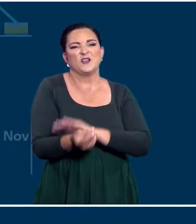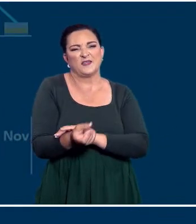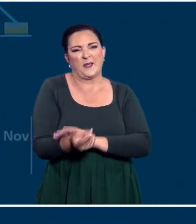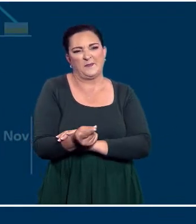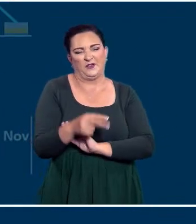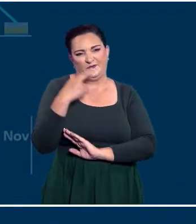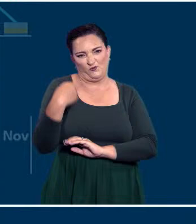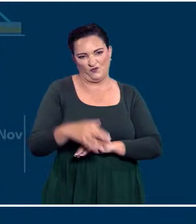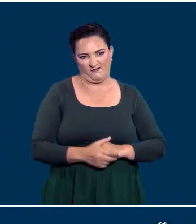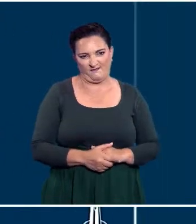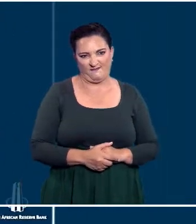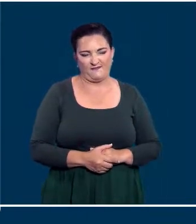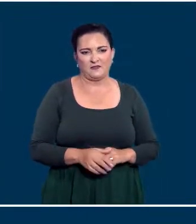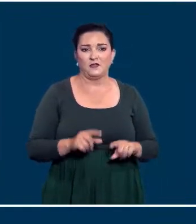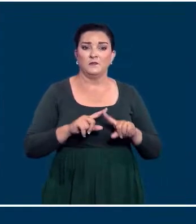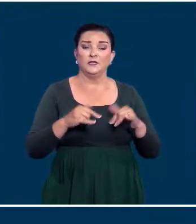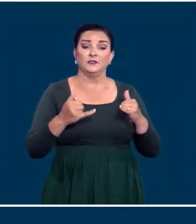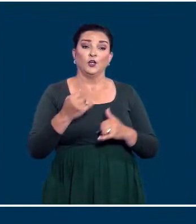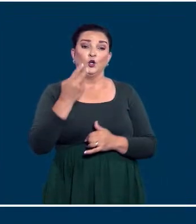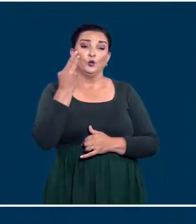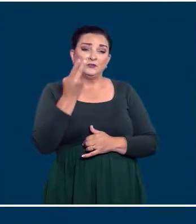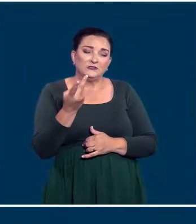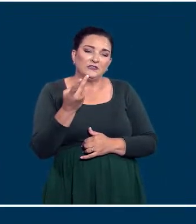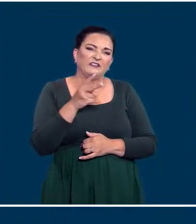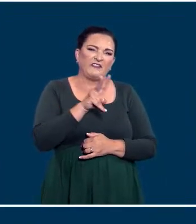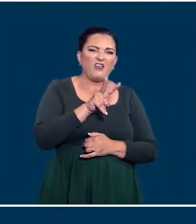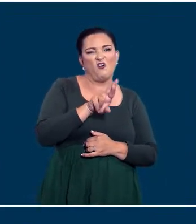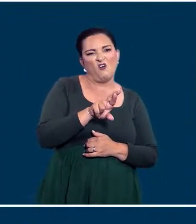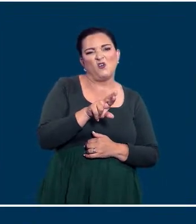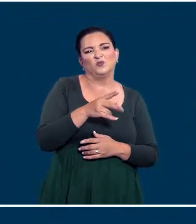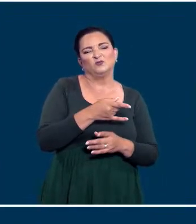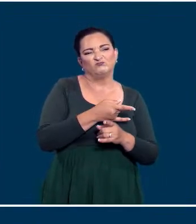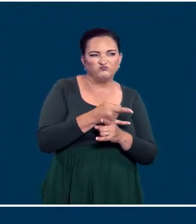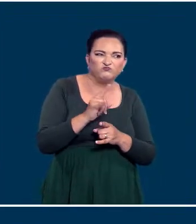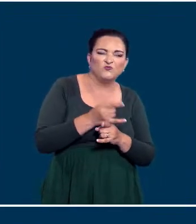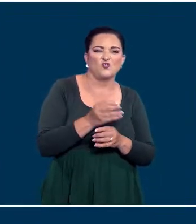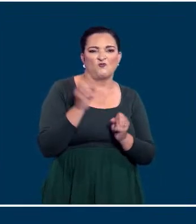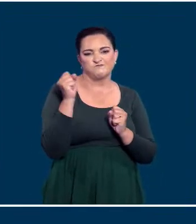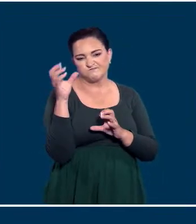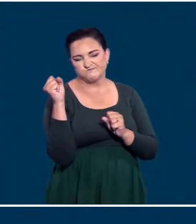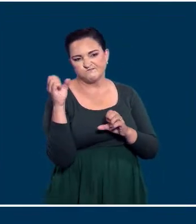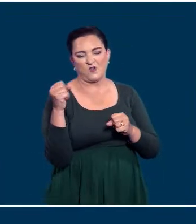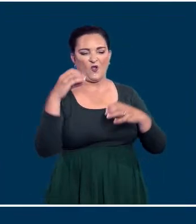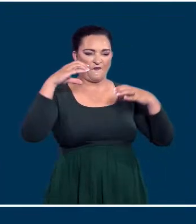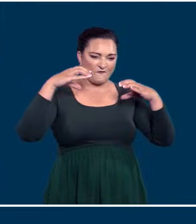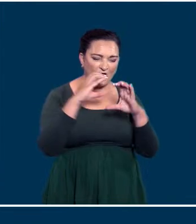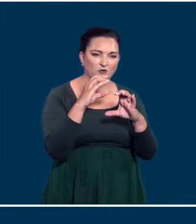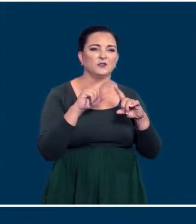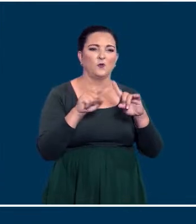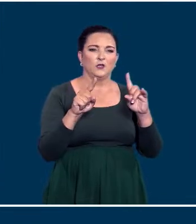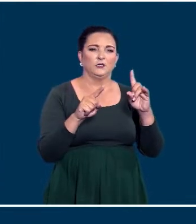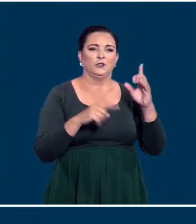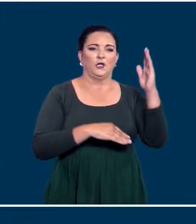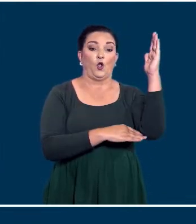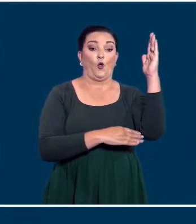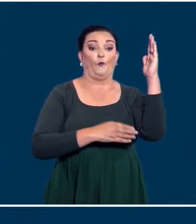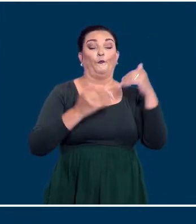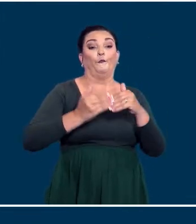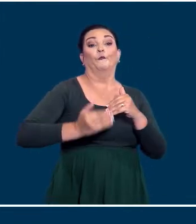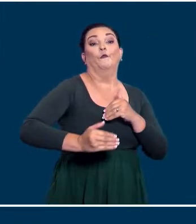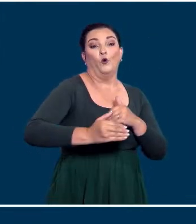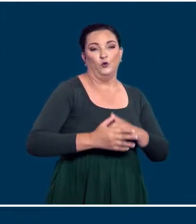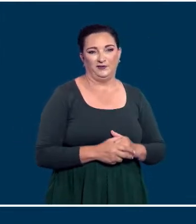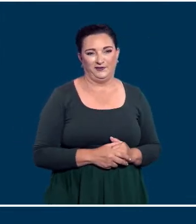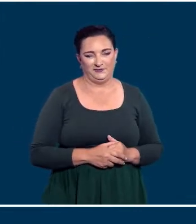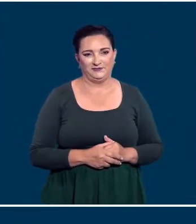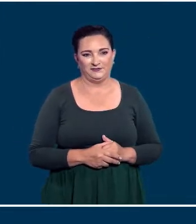in the MPR talking about forecast errors. We do that quite a lot these days. And I wanted to just talk